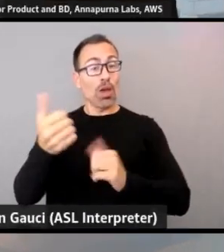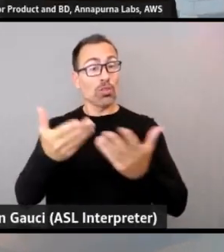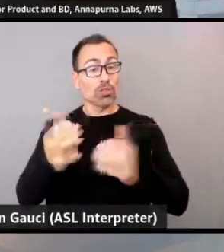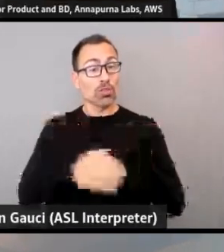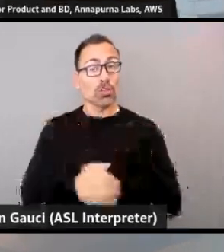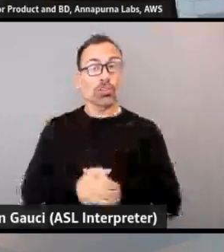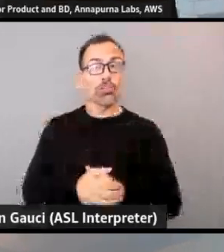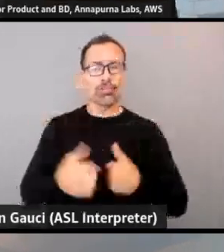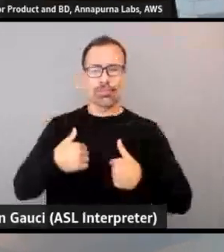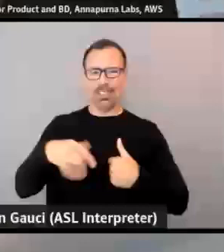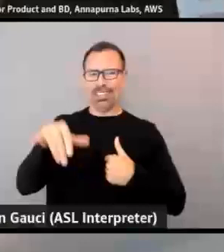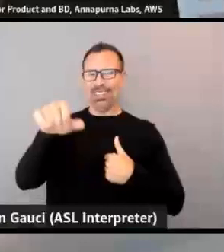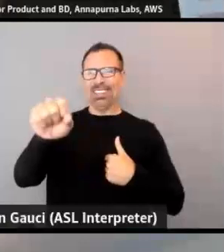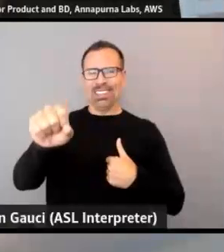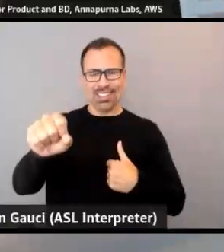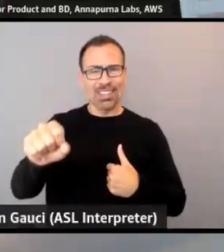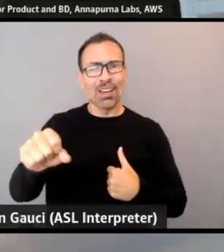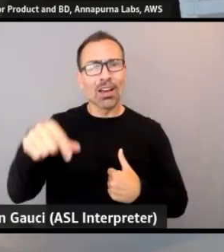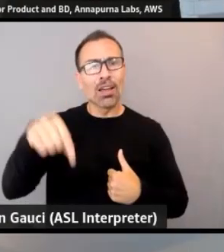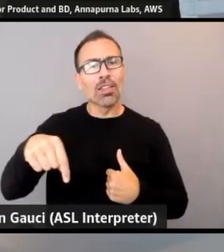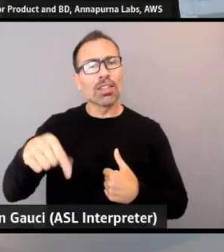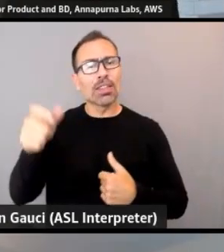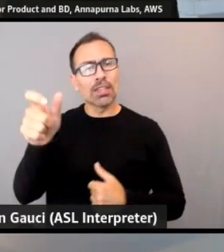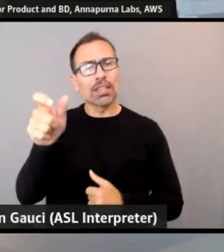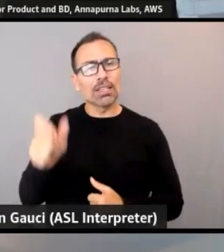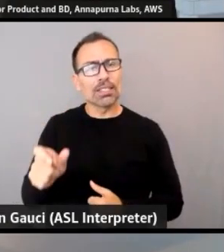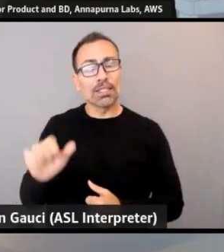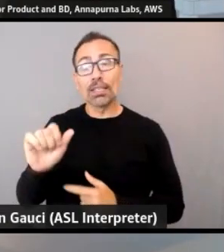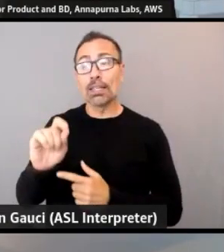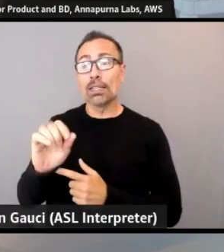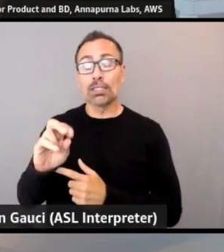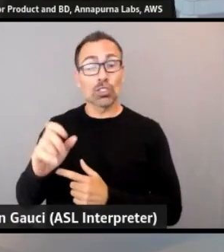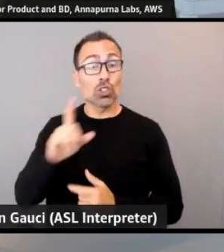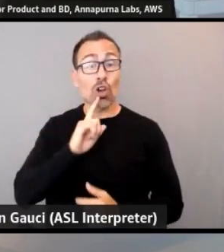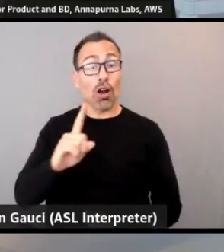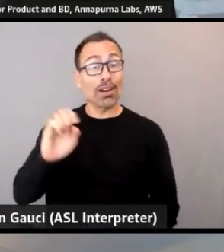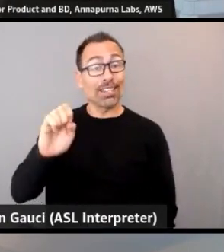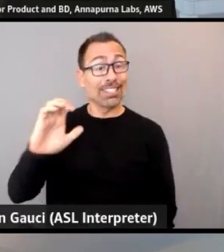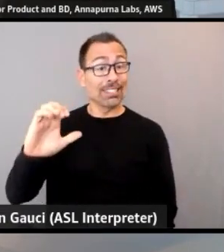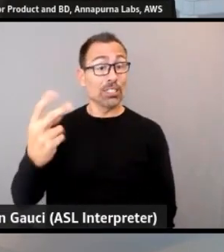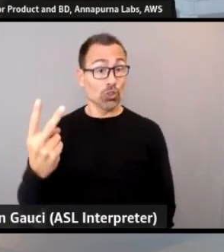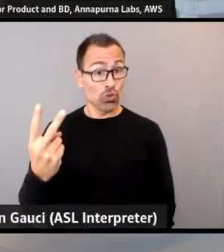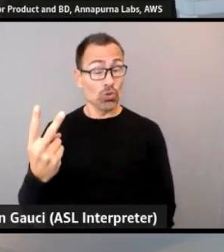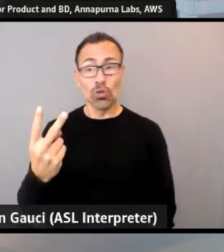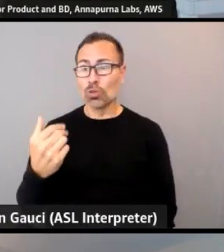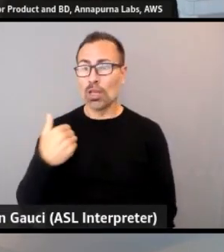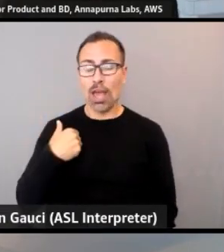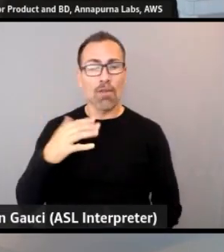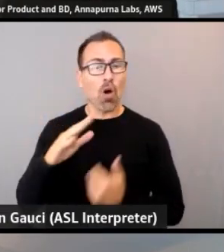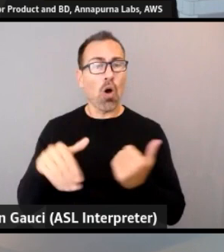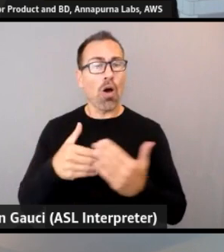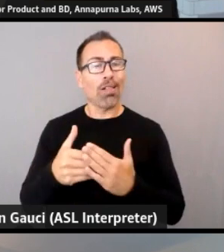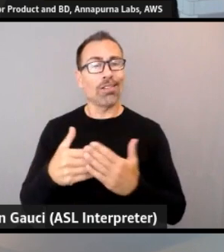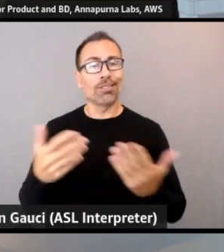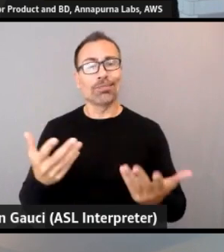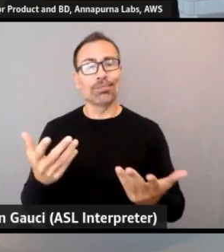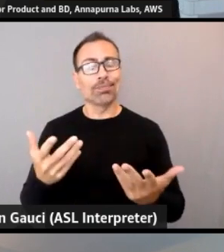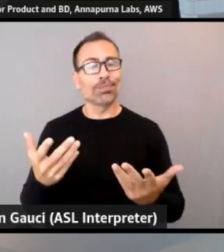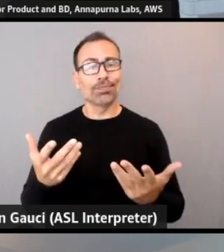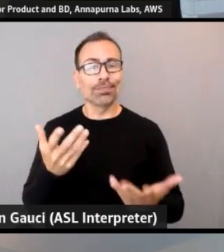Yes, these instances are EC2 instances, so they come with all of the